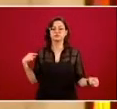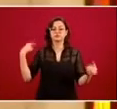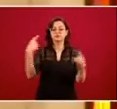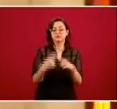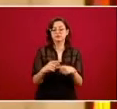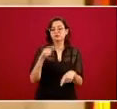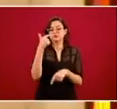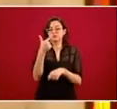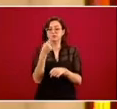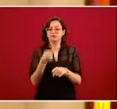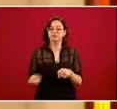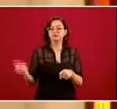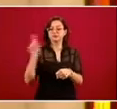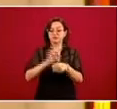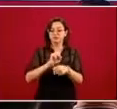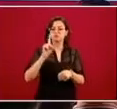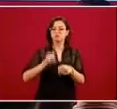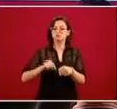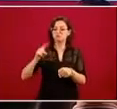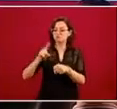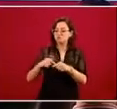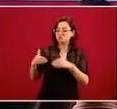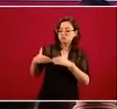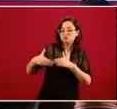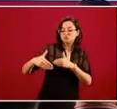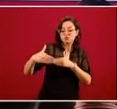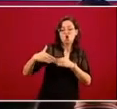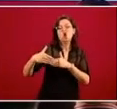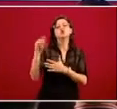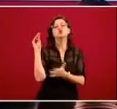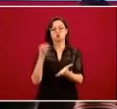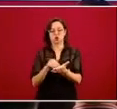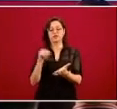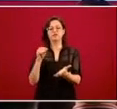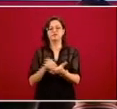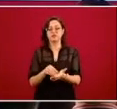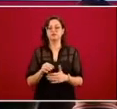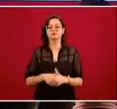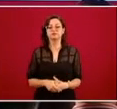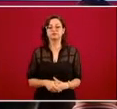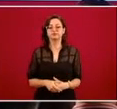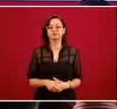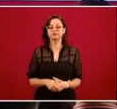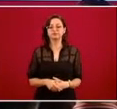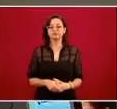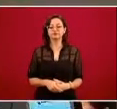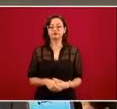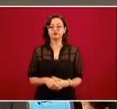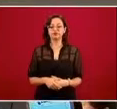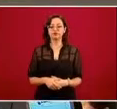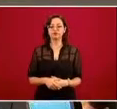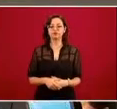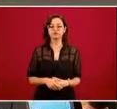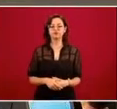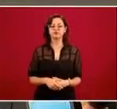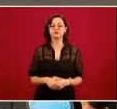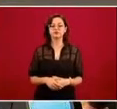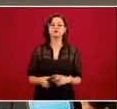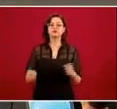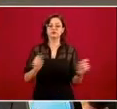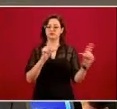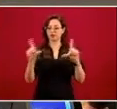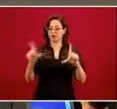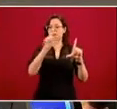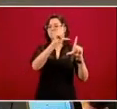states. And we can see how during the past 7 days we have observed that the same states remain to be the